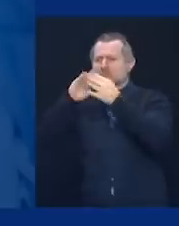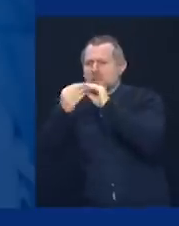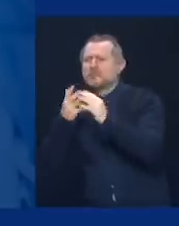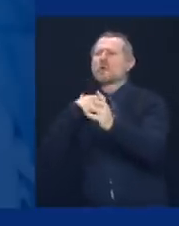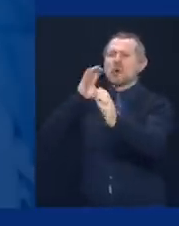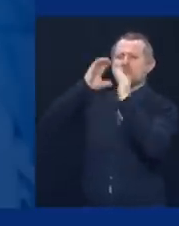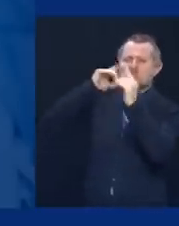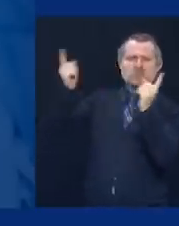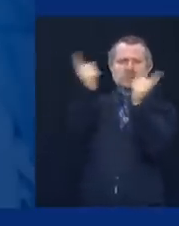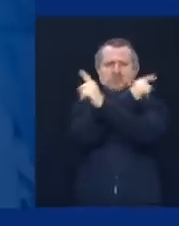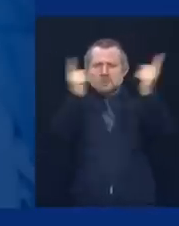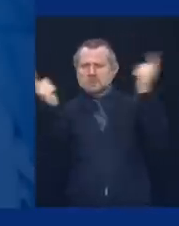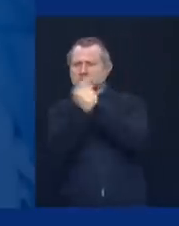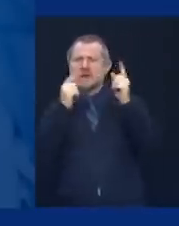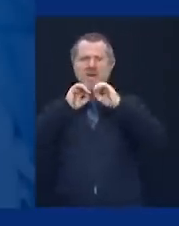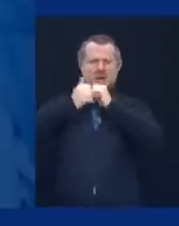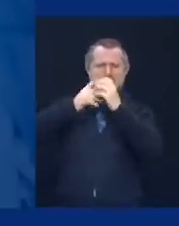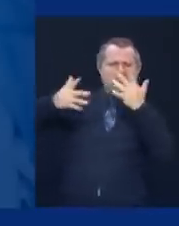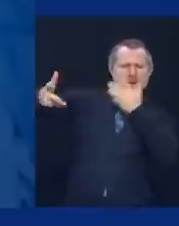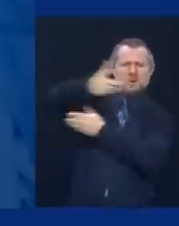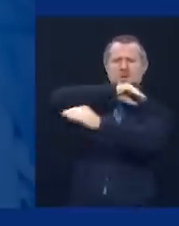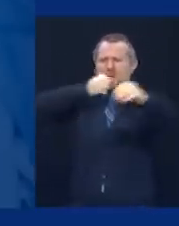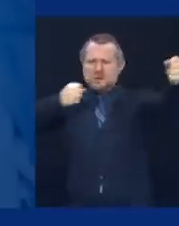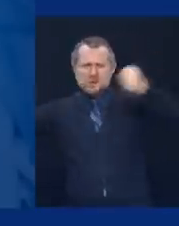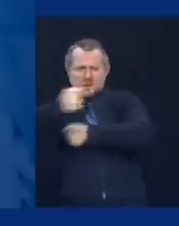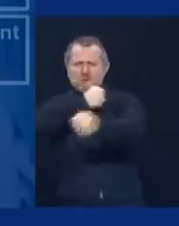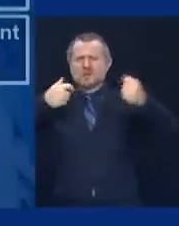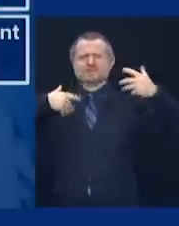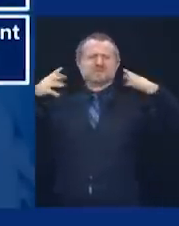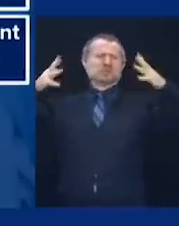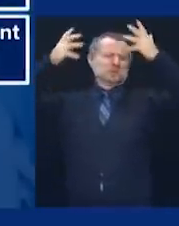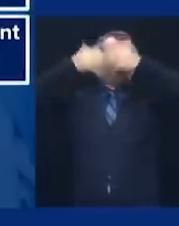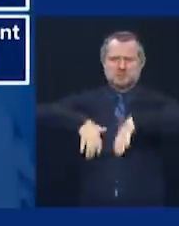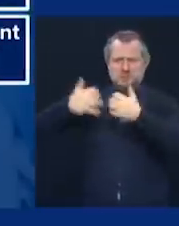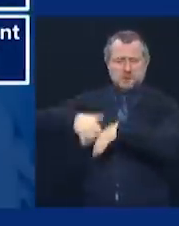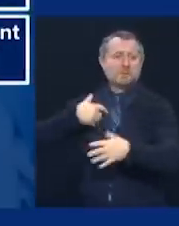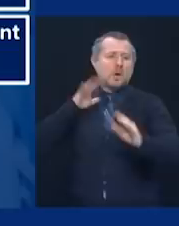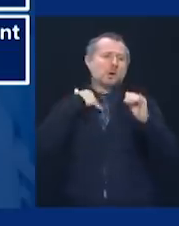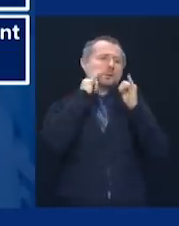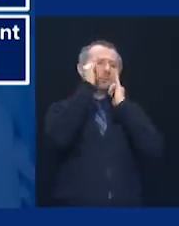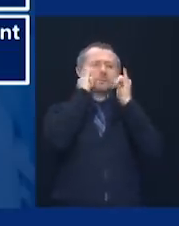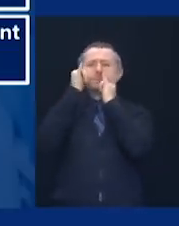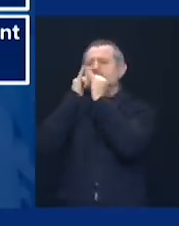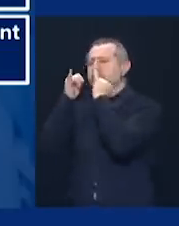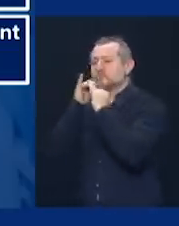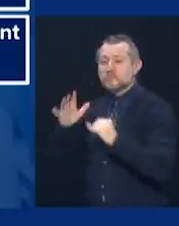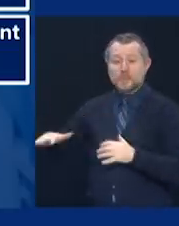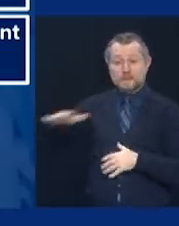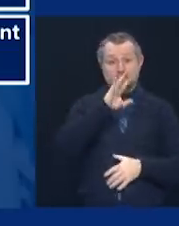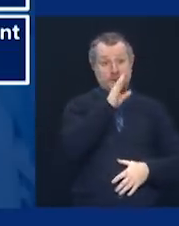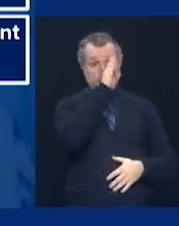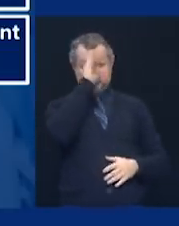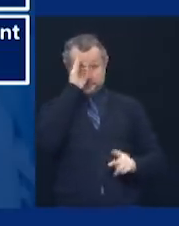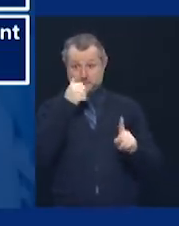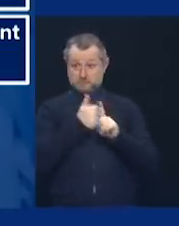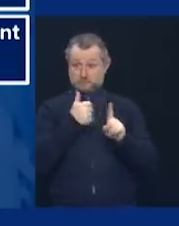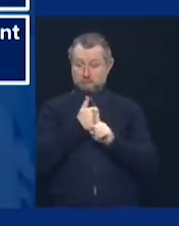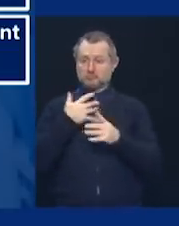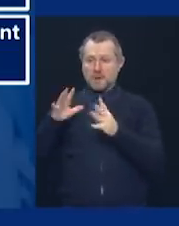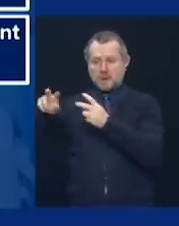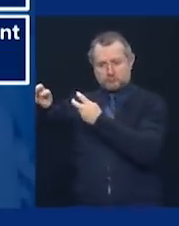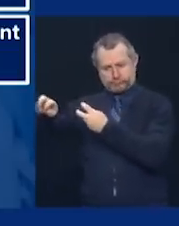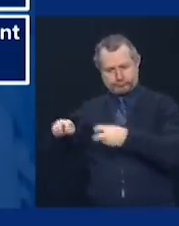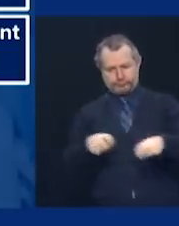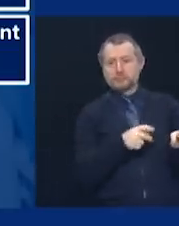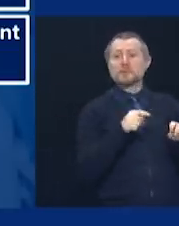with the surge. And we've spoken with many of them. They have now shifted to crisis management. We have